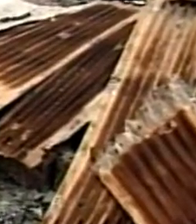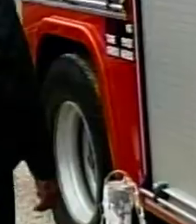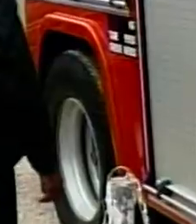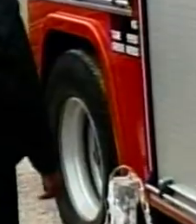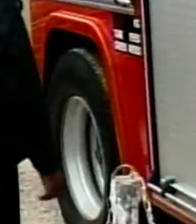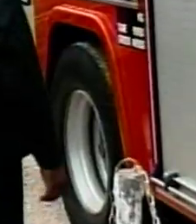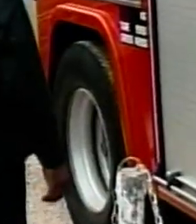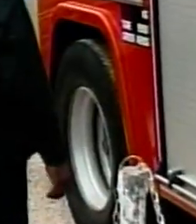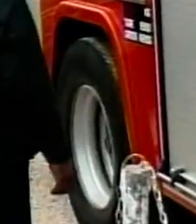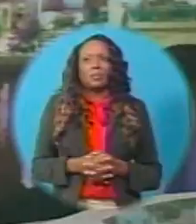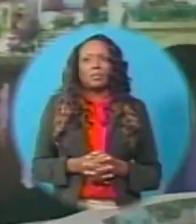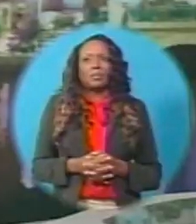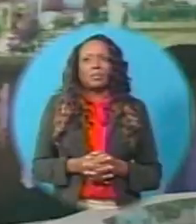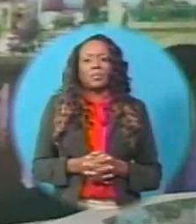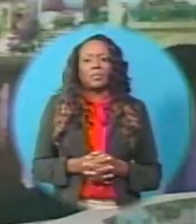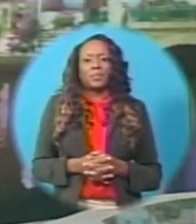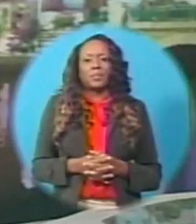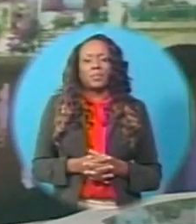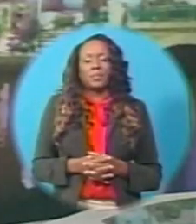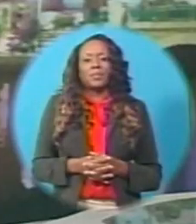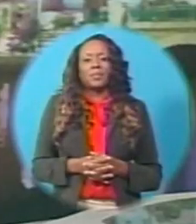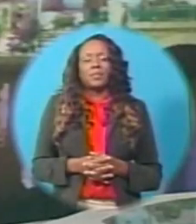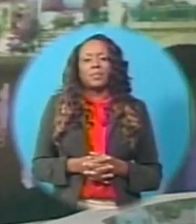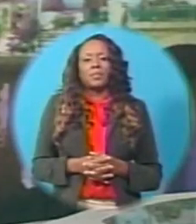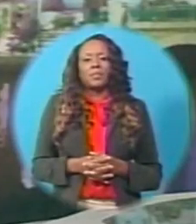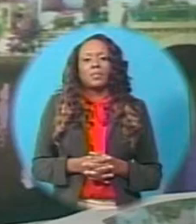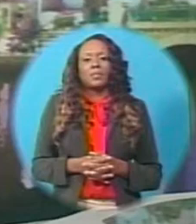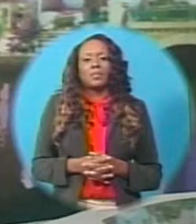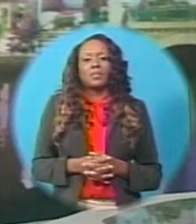with 14 for the same period last year.